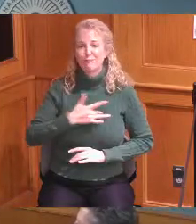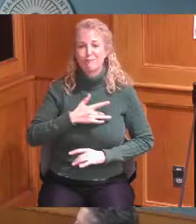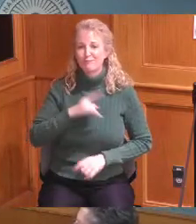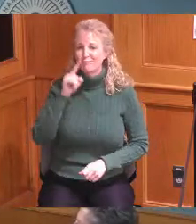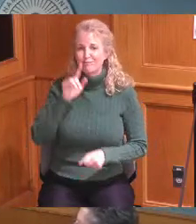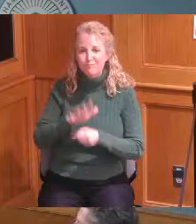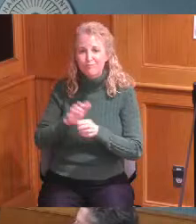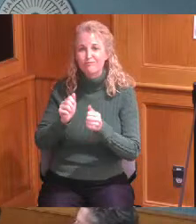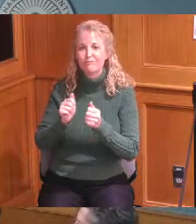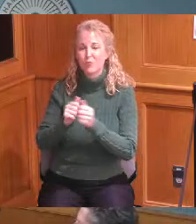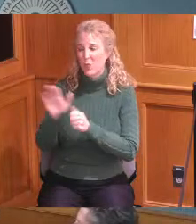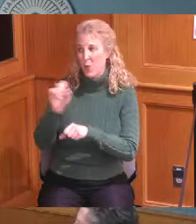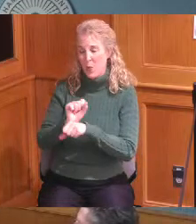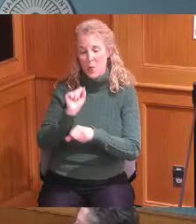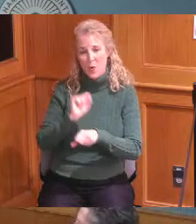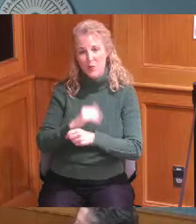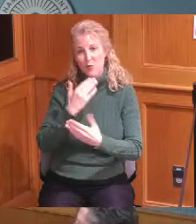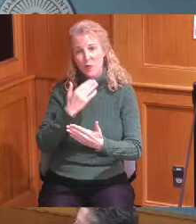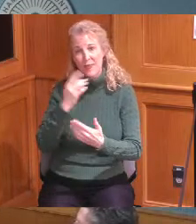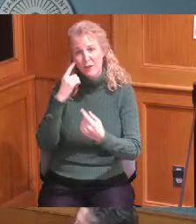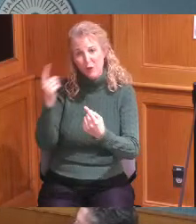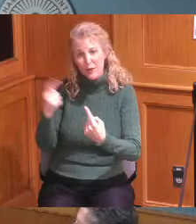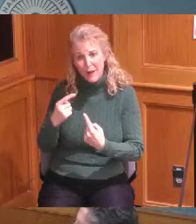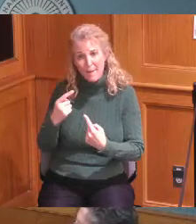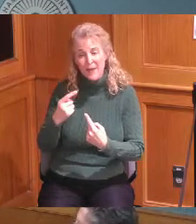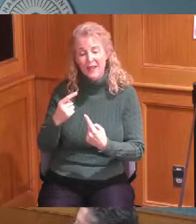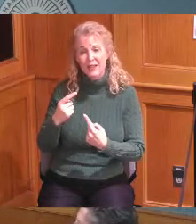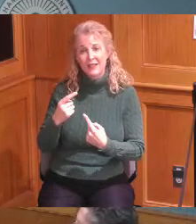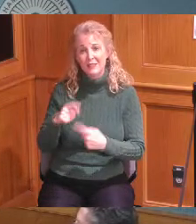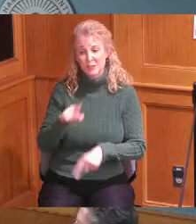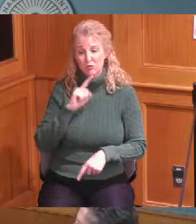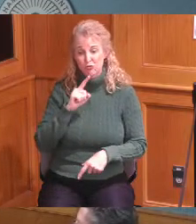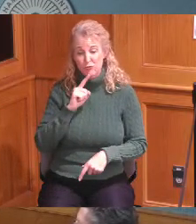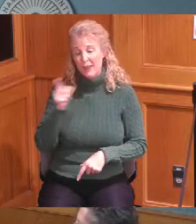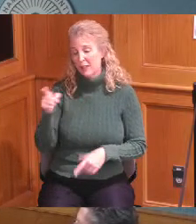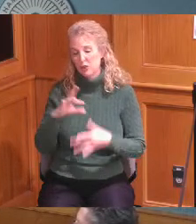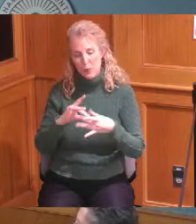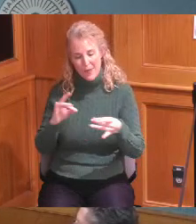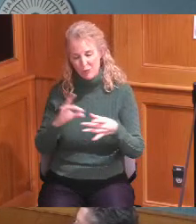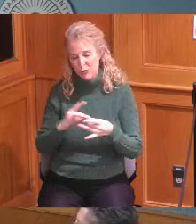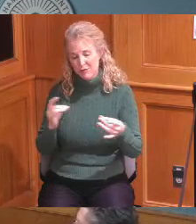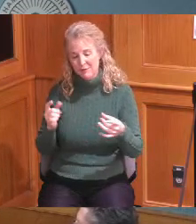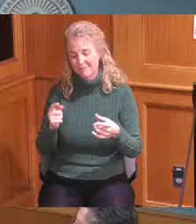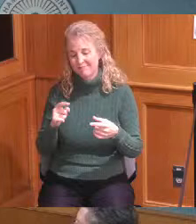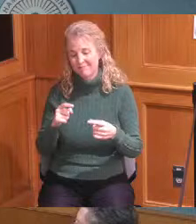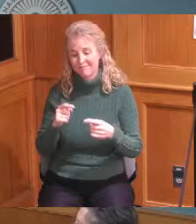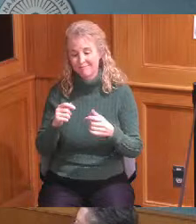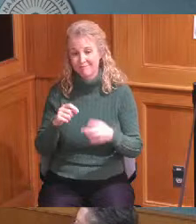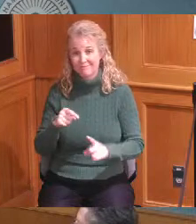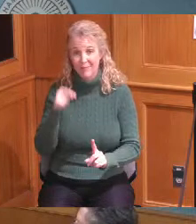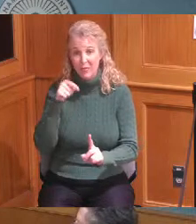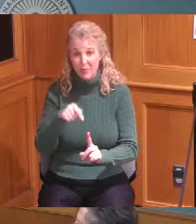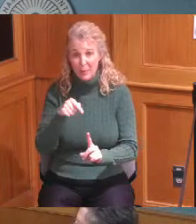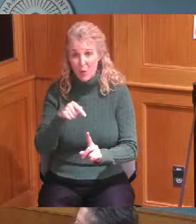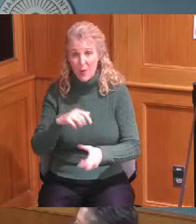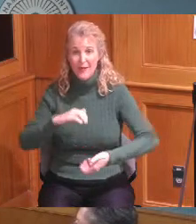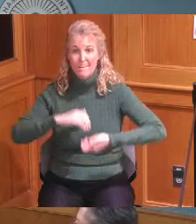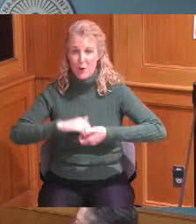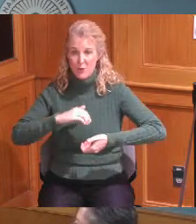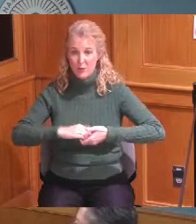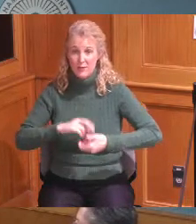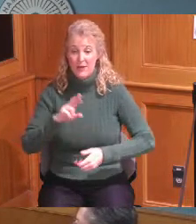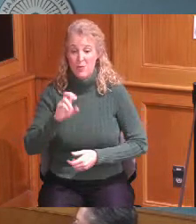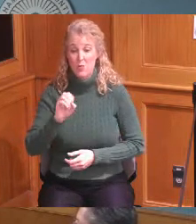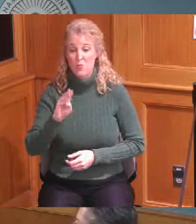work that you're doing. So thank you for being here and sharing the partnership, because really, as you have all said, it's all about the partnerships. And thank you, Robert, for helping